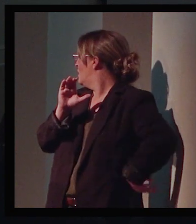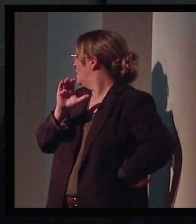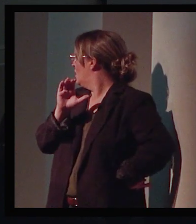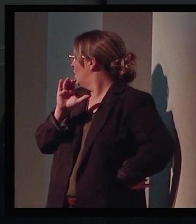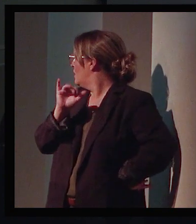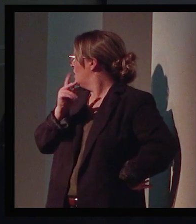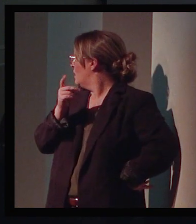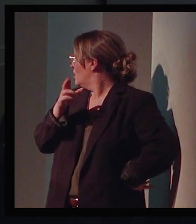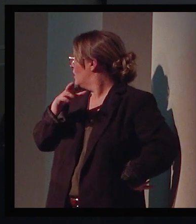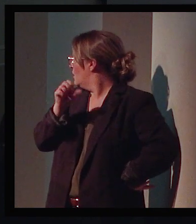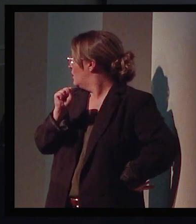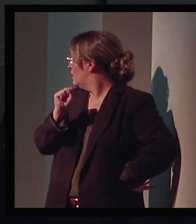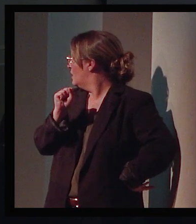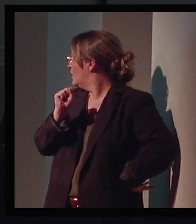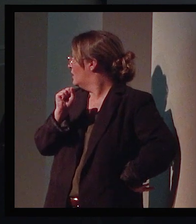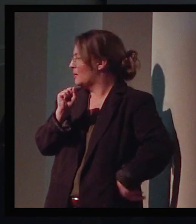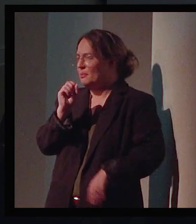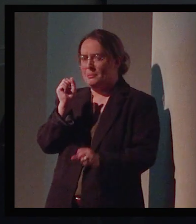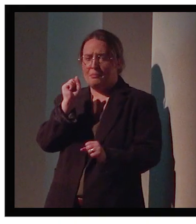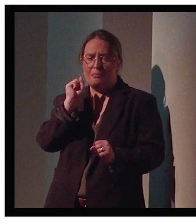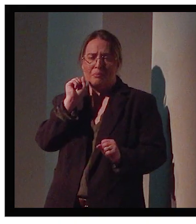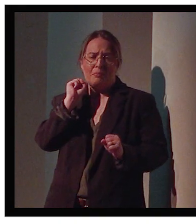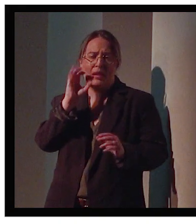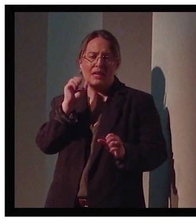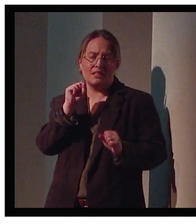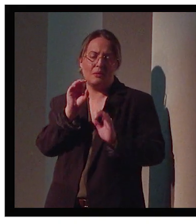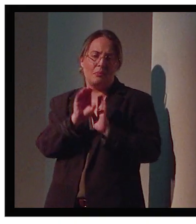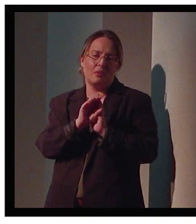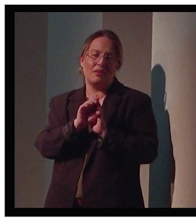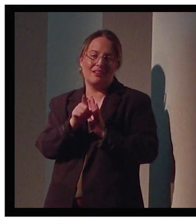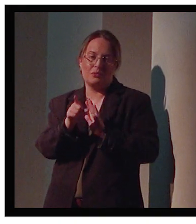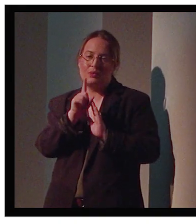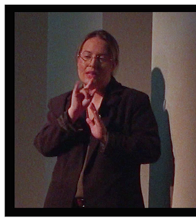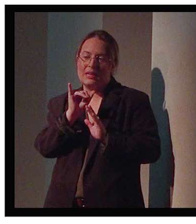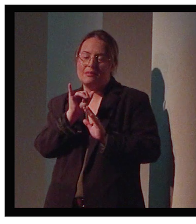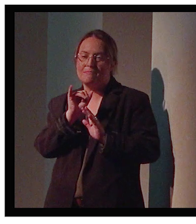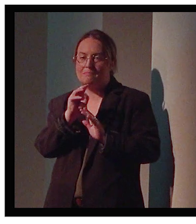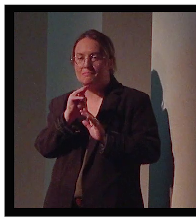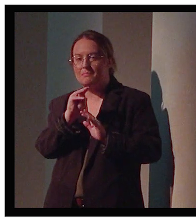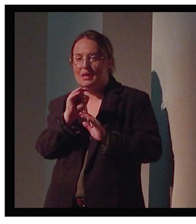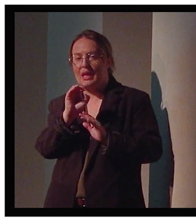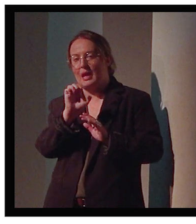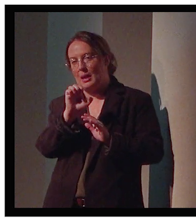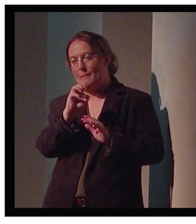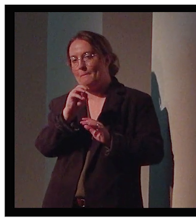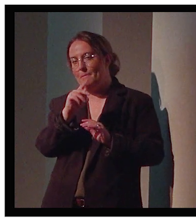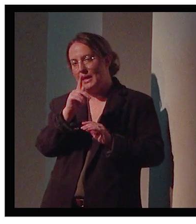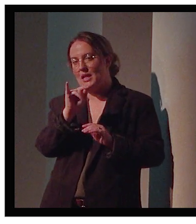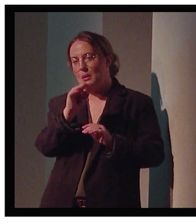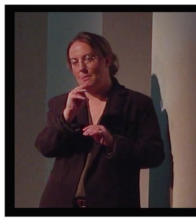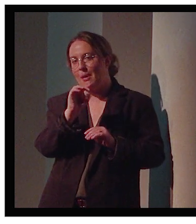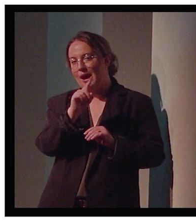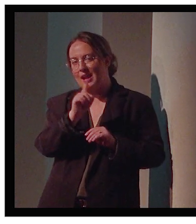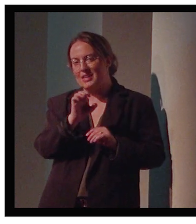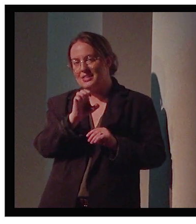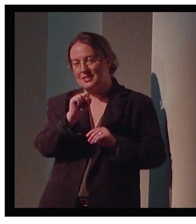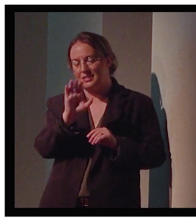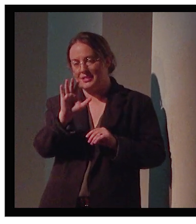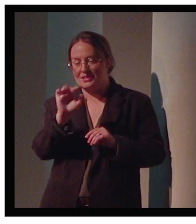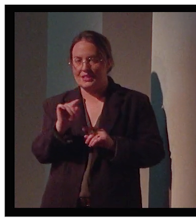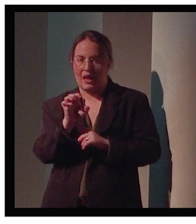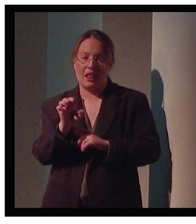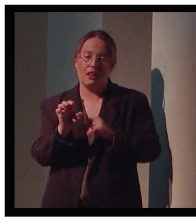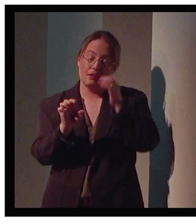here, epitomized the apotheosis of this style in the 19th century. In this and in other of his works,